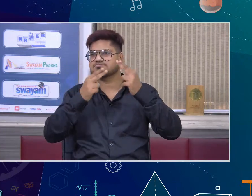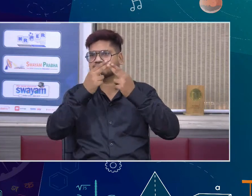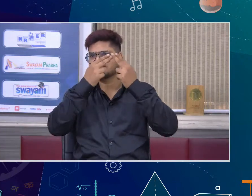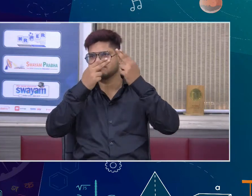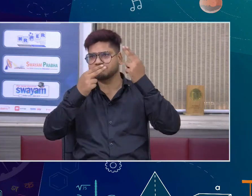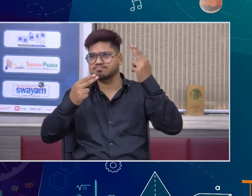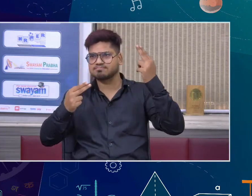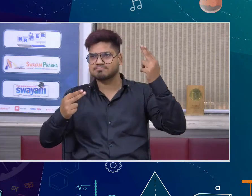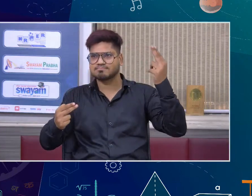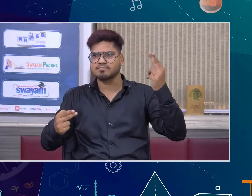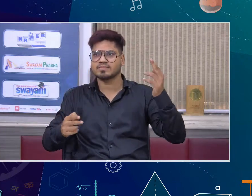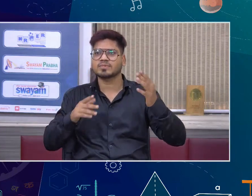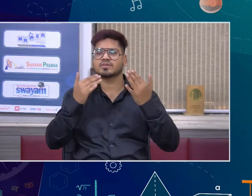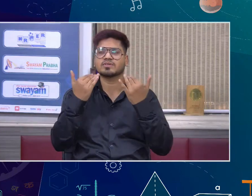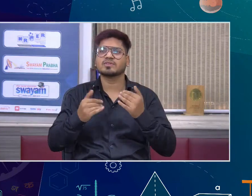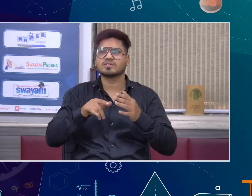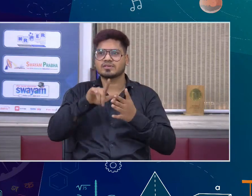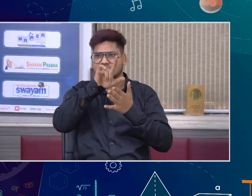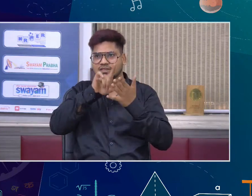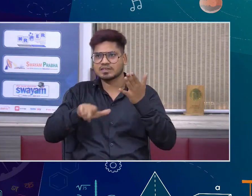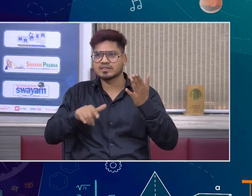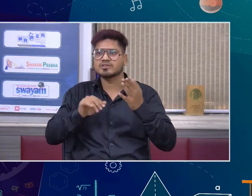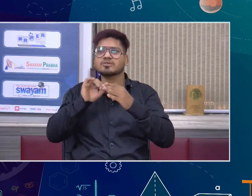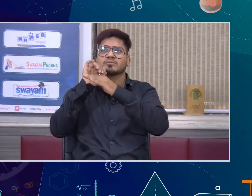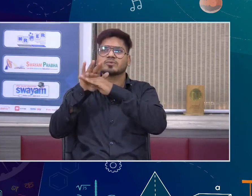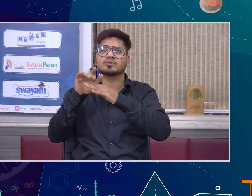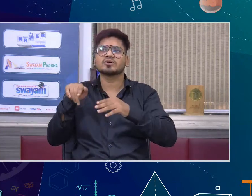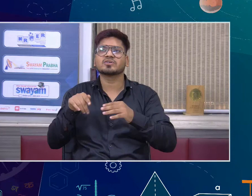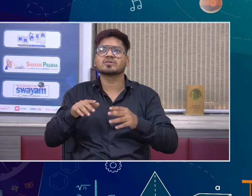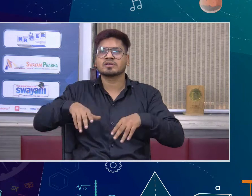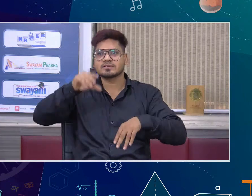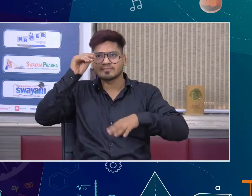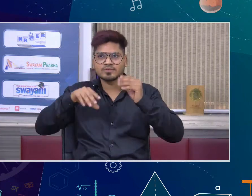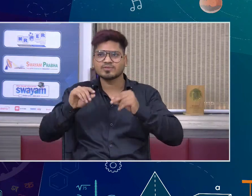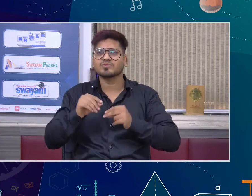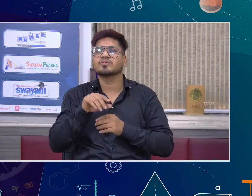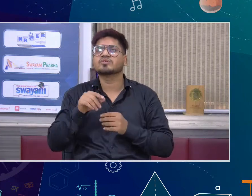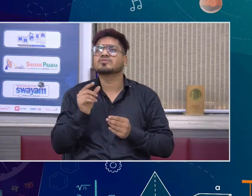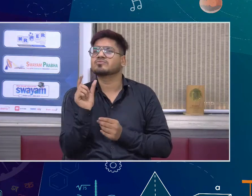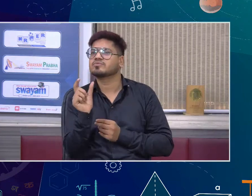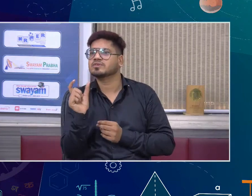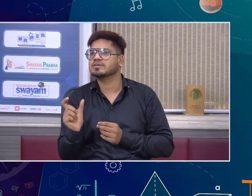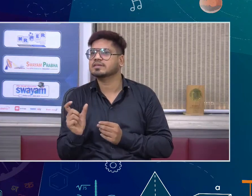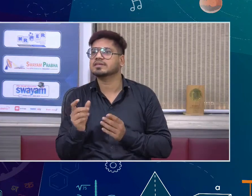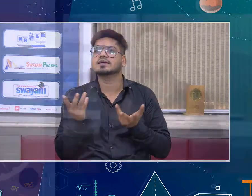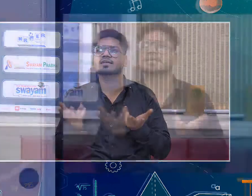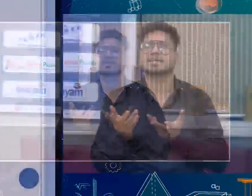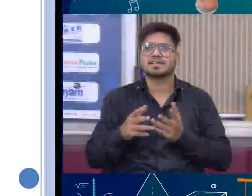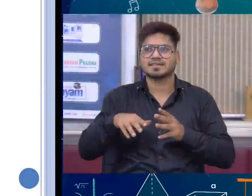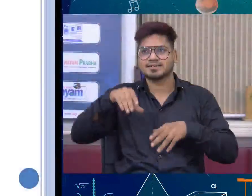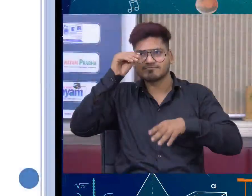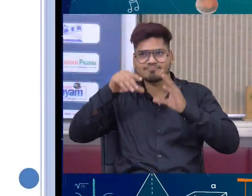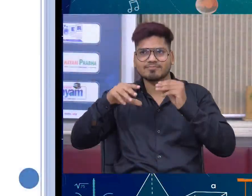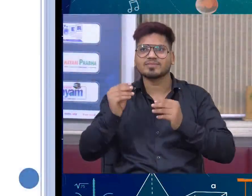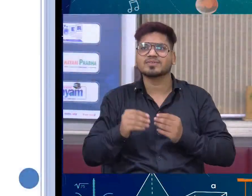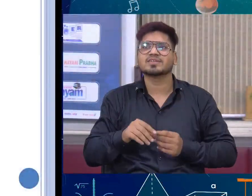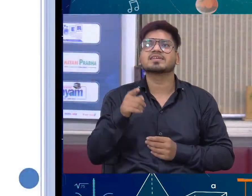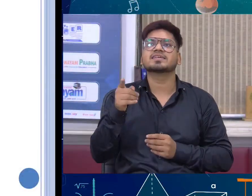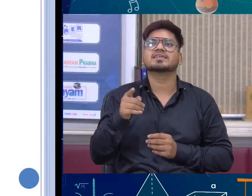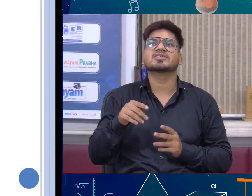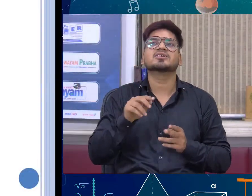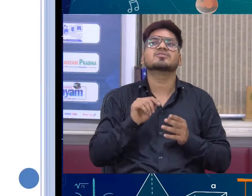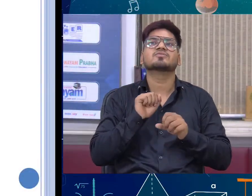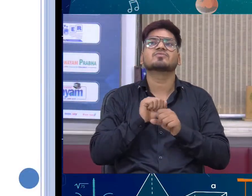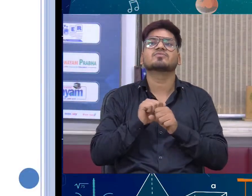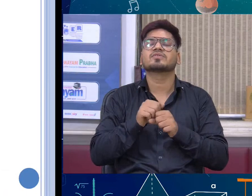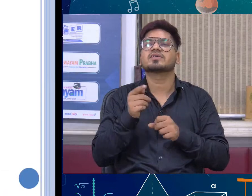entire letter to God, the story. We've learned some words, so let's just revise those words. What are the key words